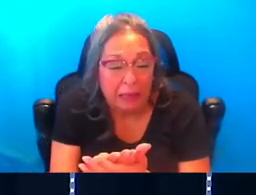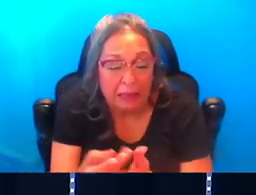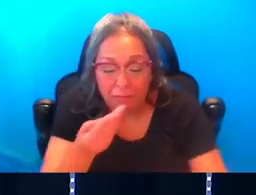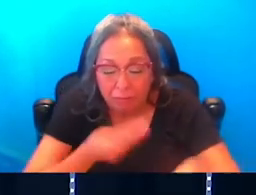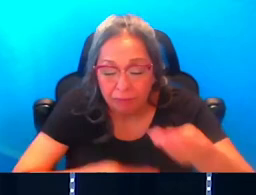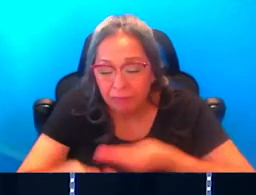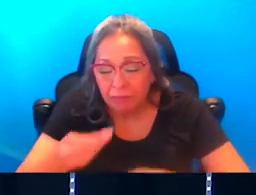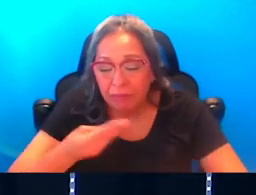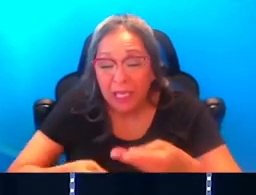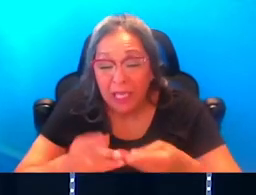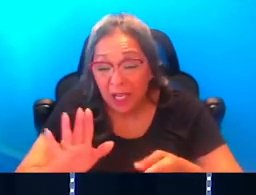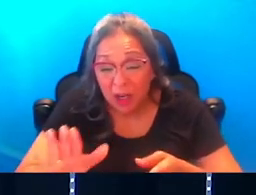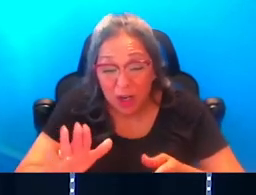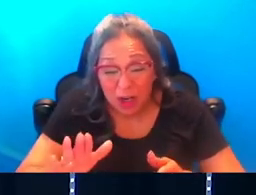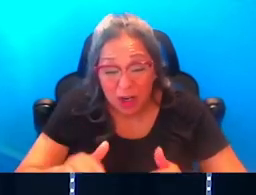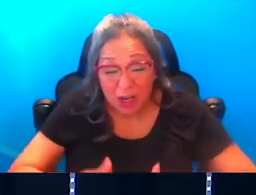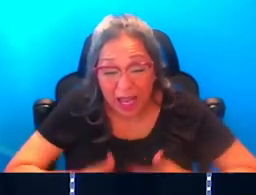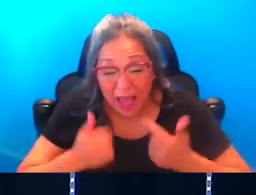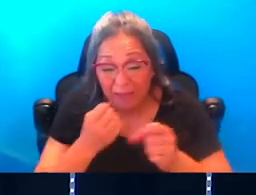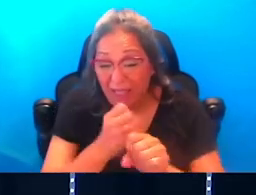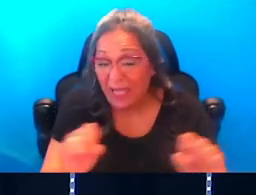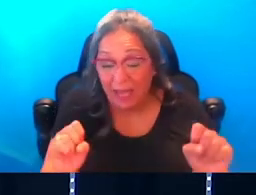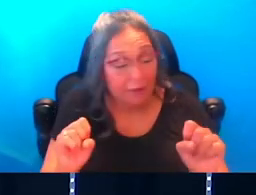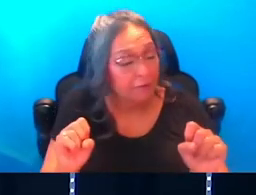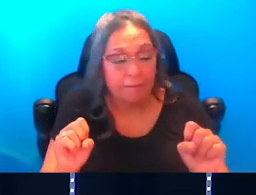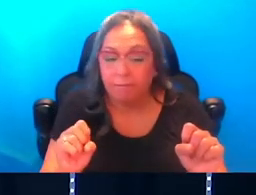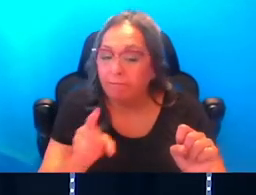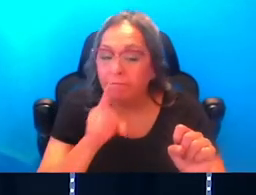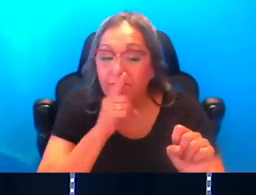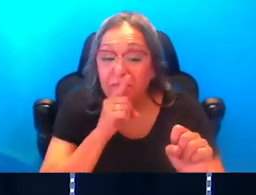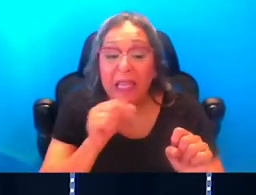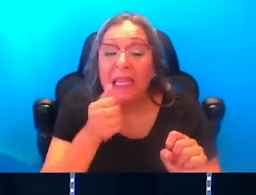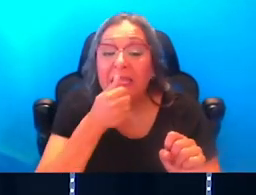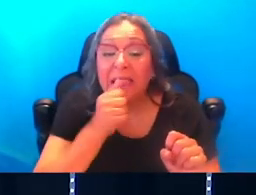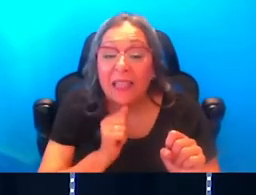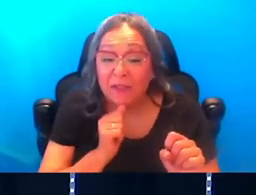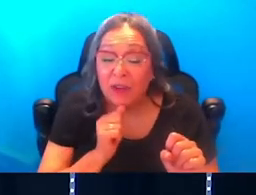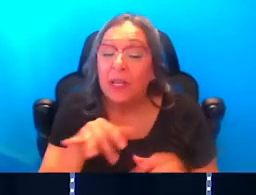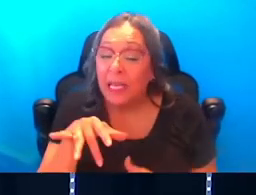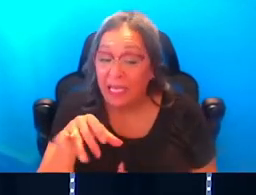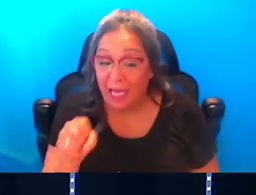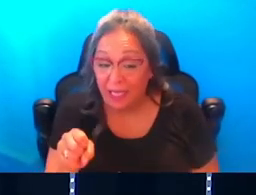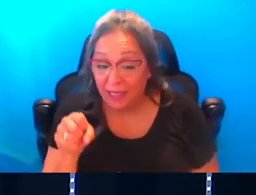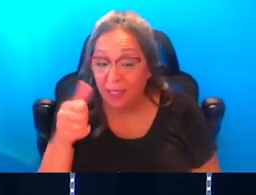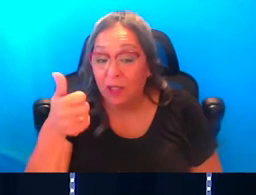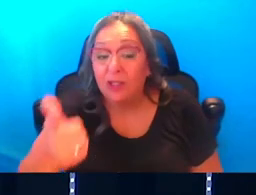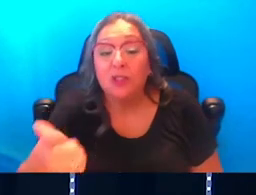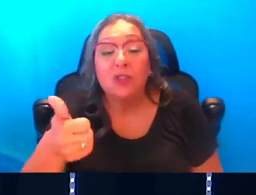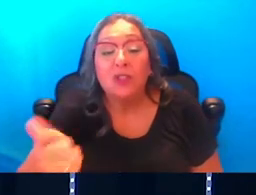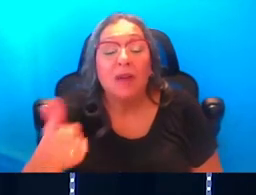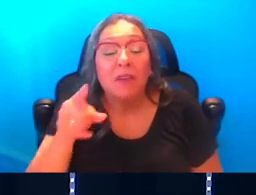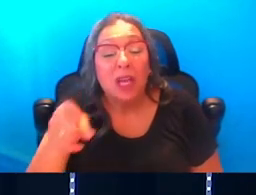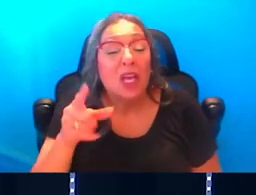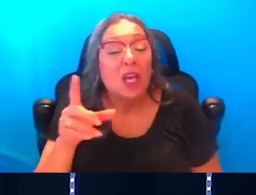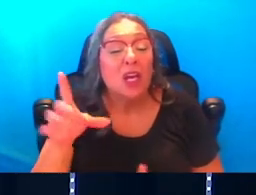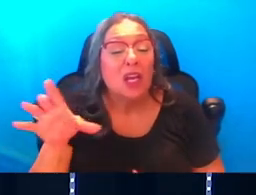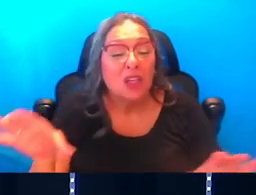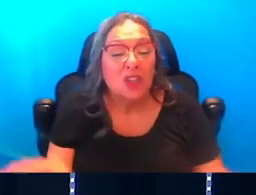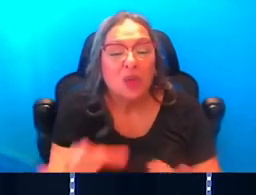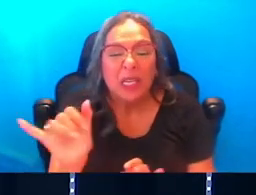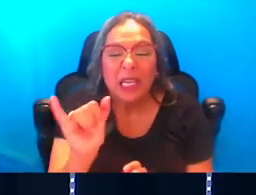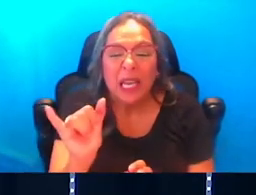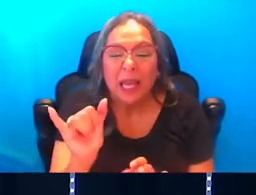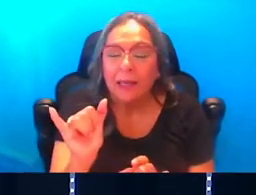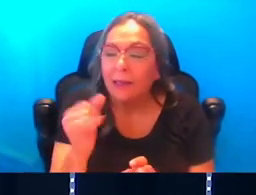lifestyle? No. Has she suffered? Yes. Has she been treated like